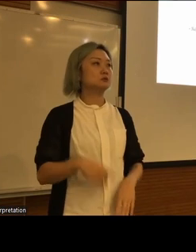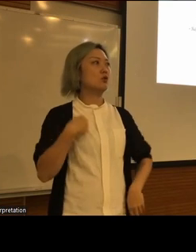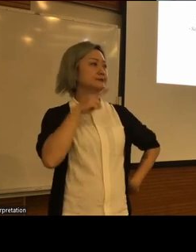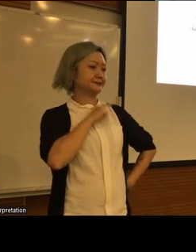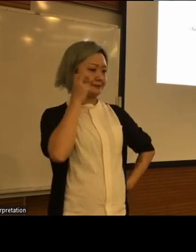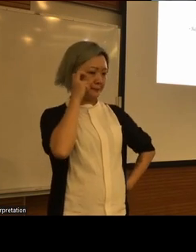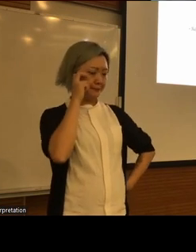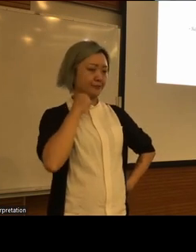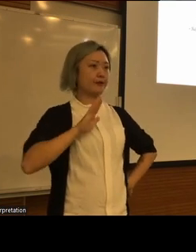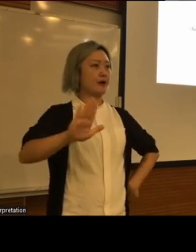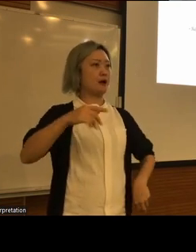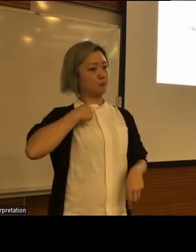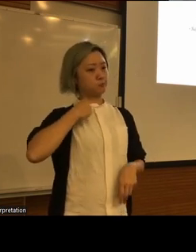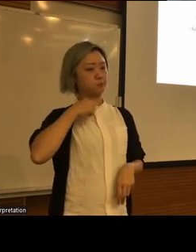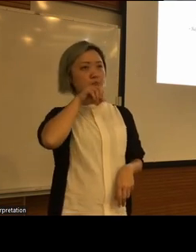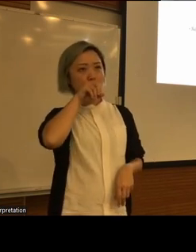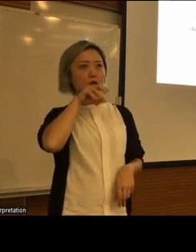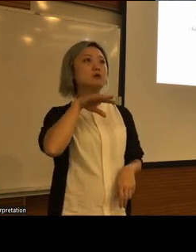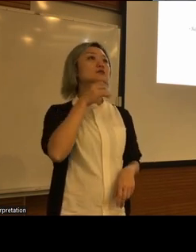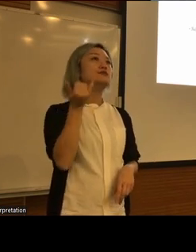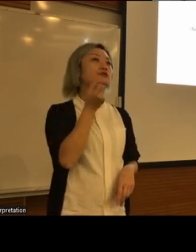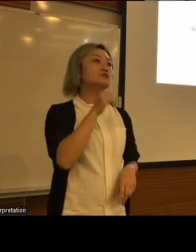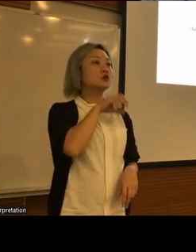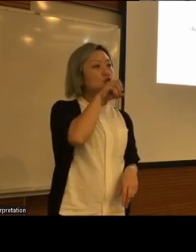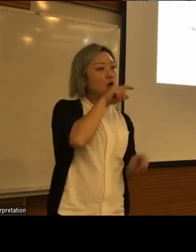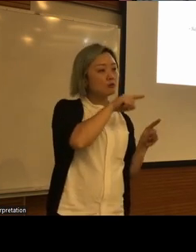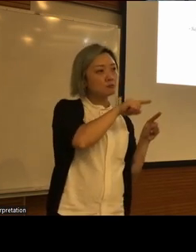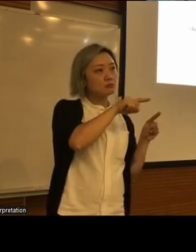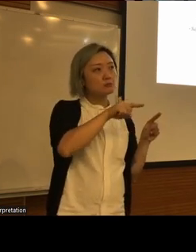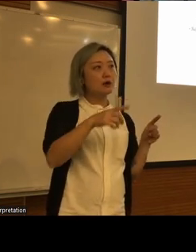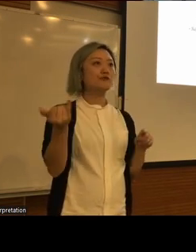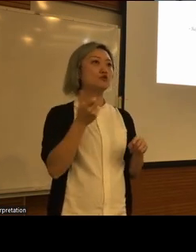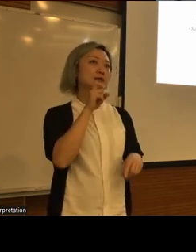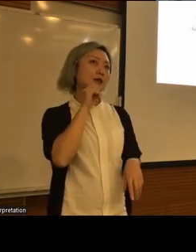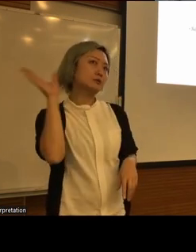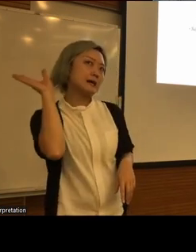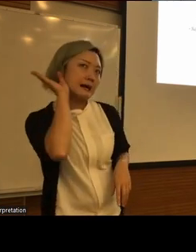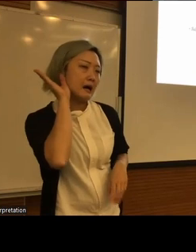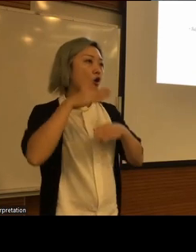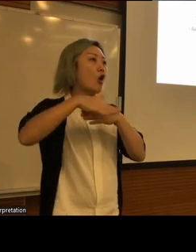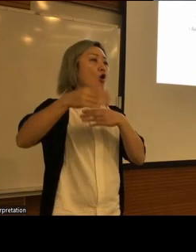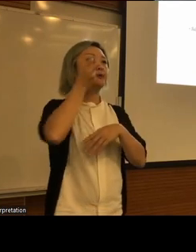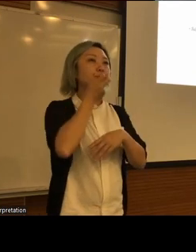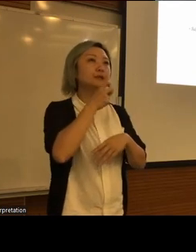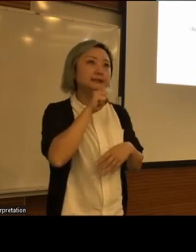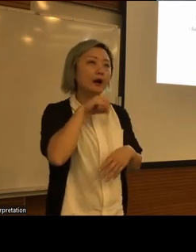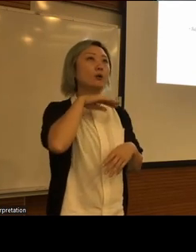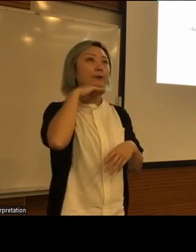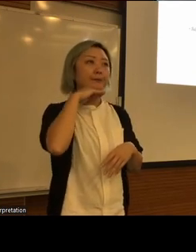you have a Western word with 5 syllables or 6 syllables,